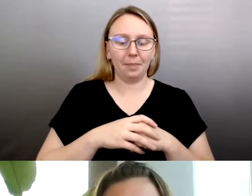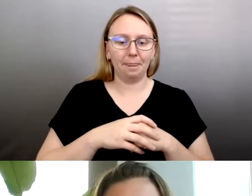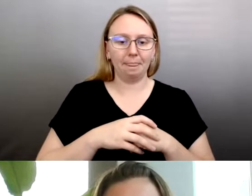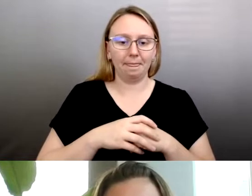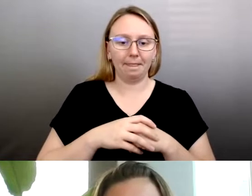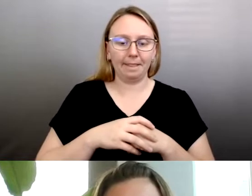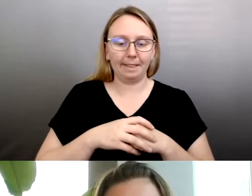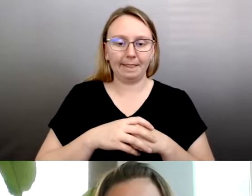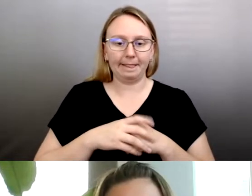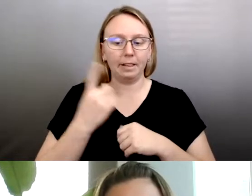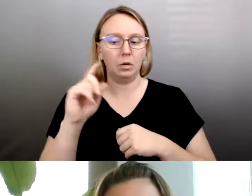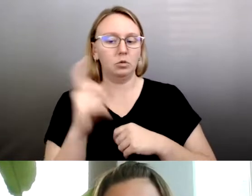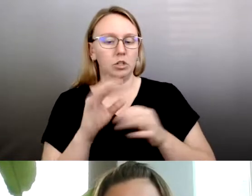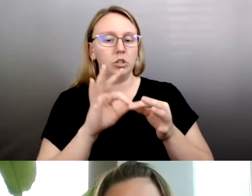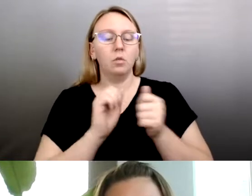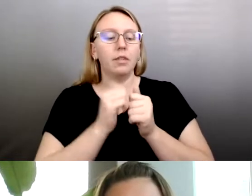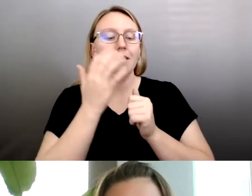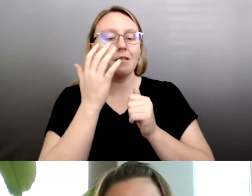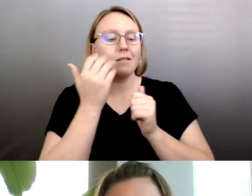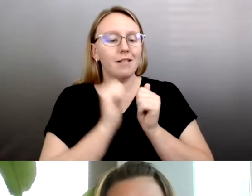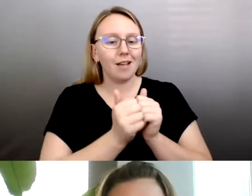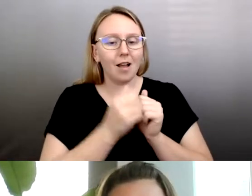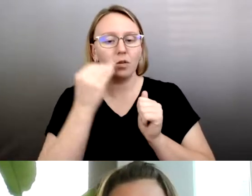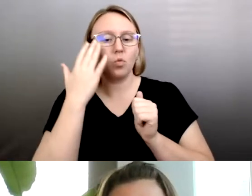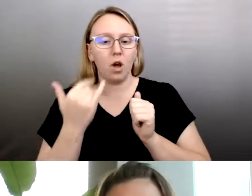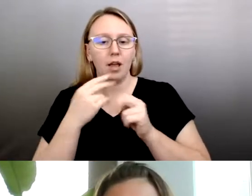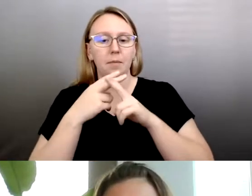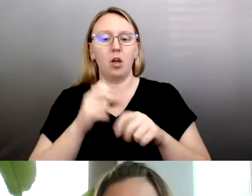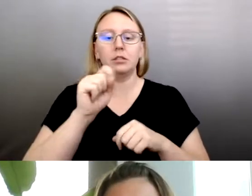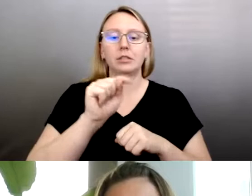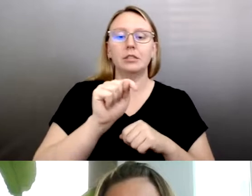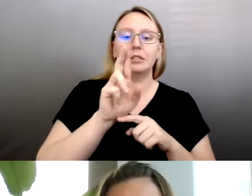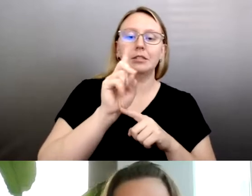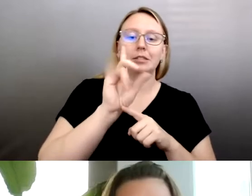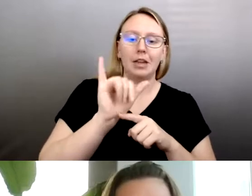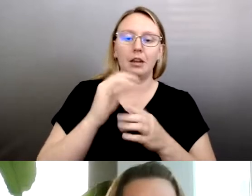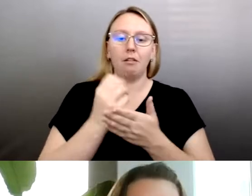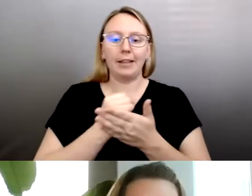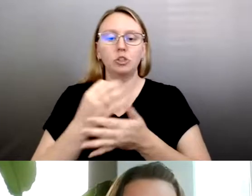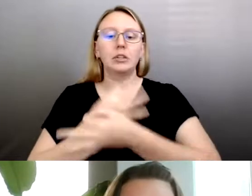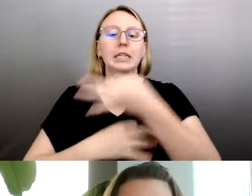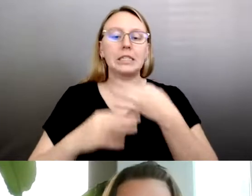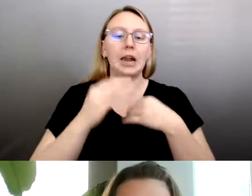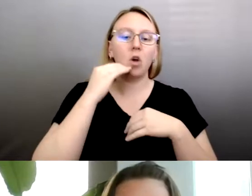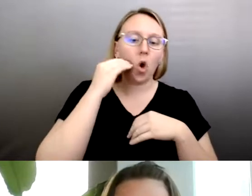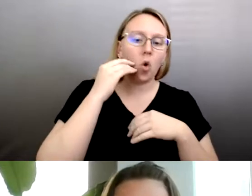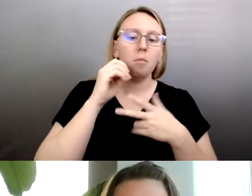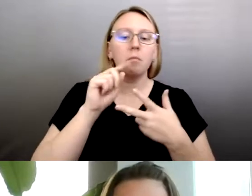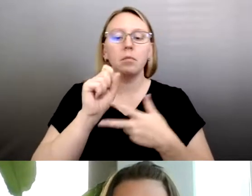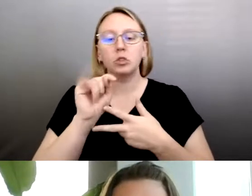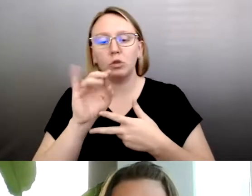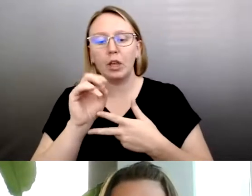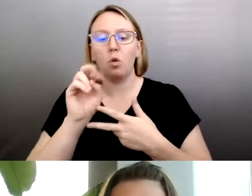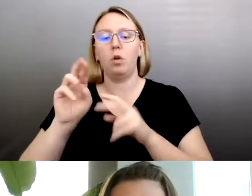how it was decided to be called the study collection rather than a home or studio or museum.